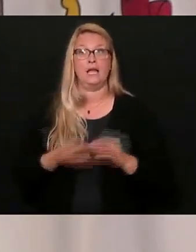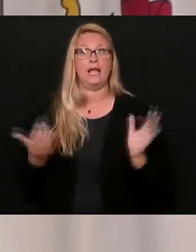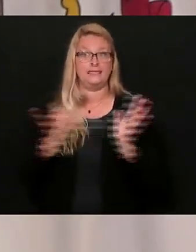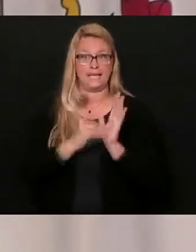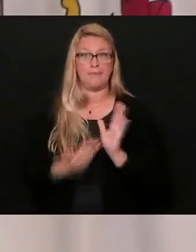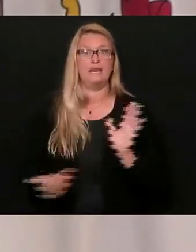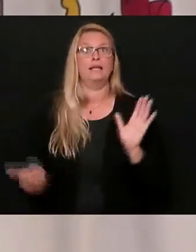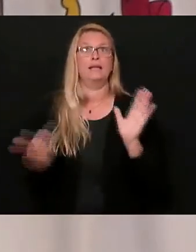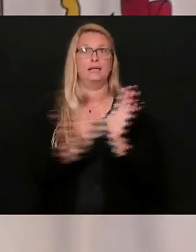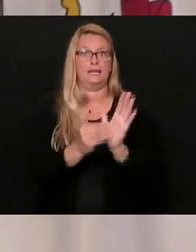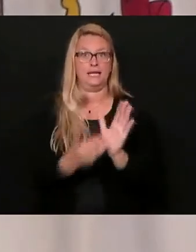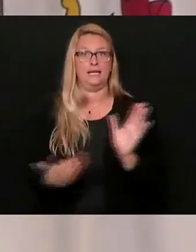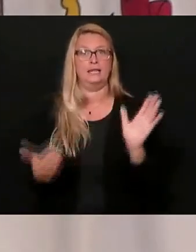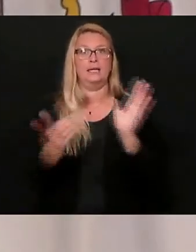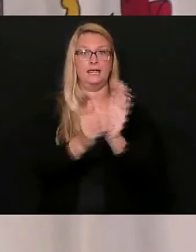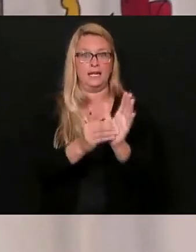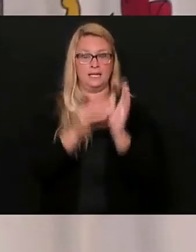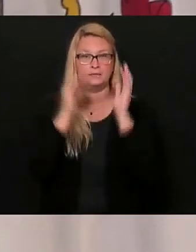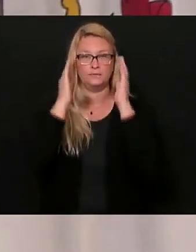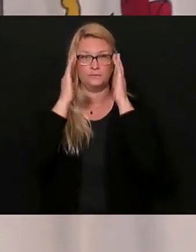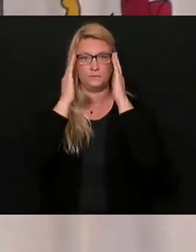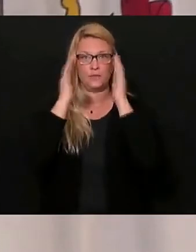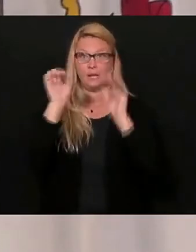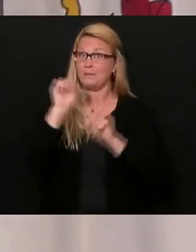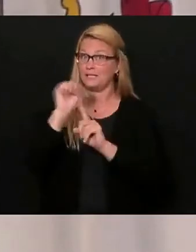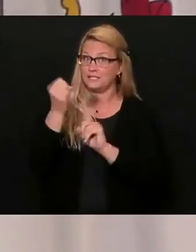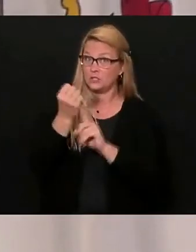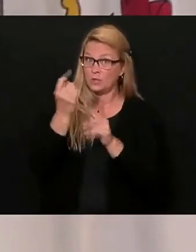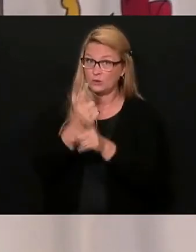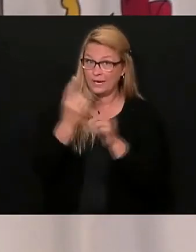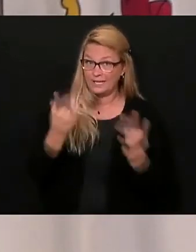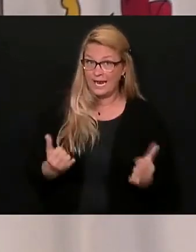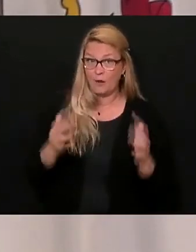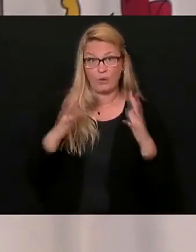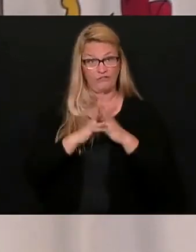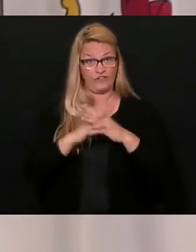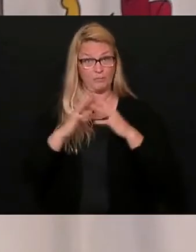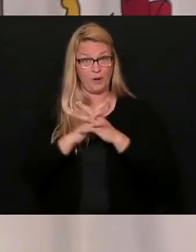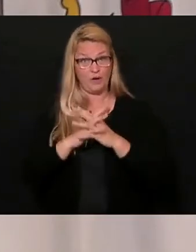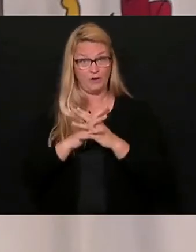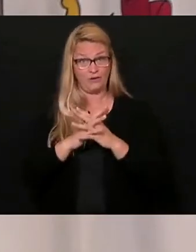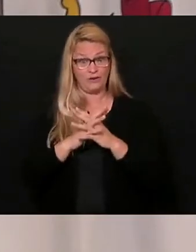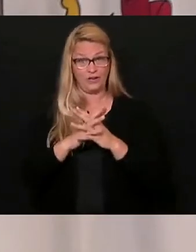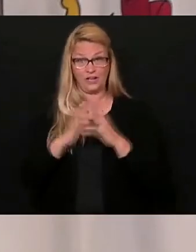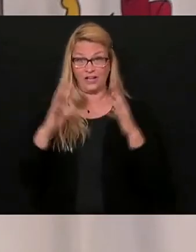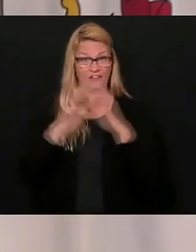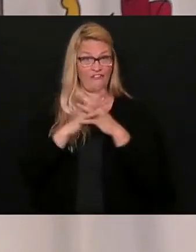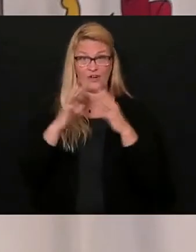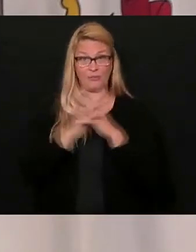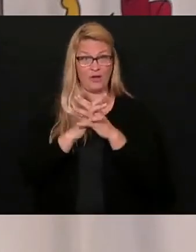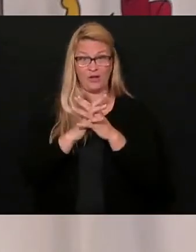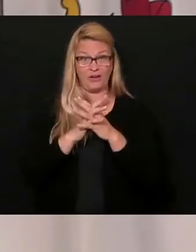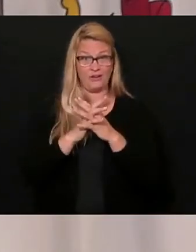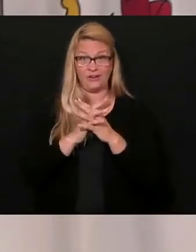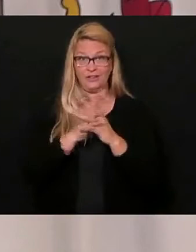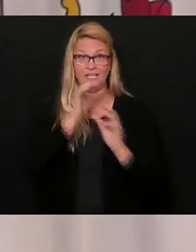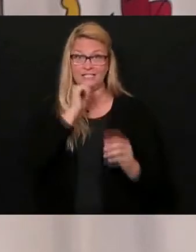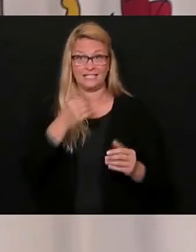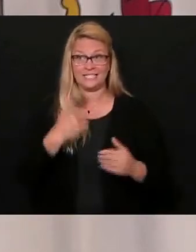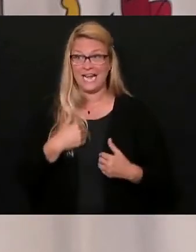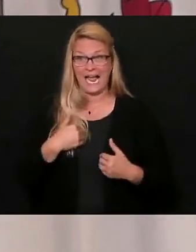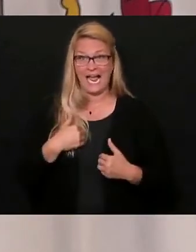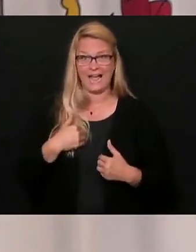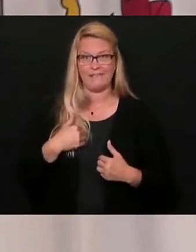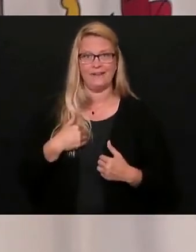repeatedly. Now, the situation now with football is just this. Football doesn't have a sectional and doesn't